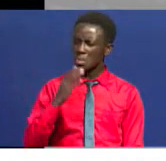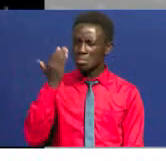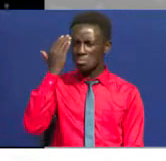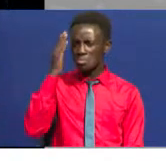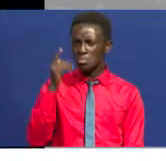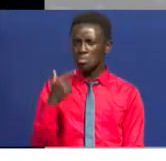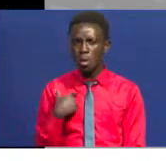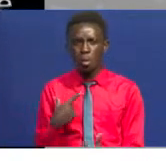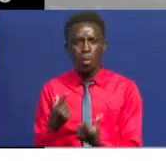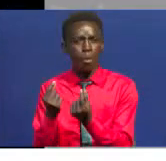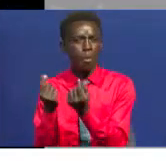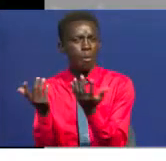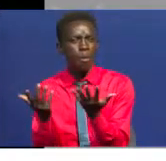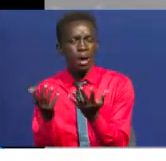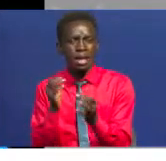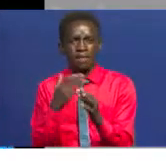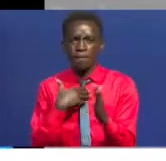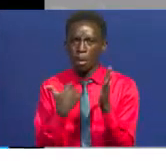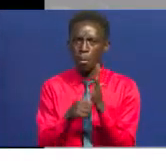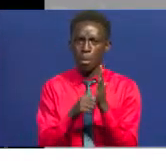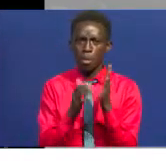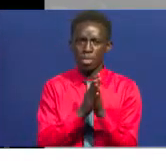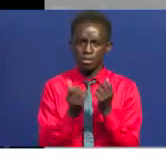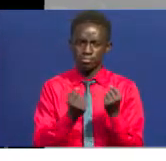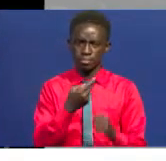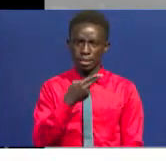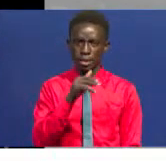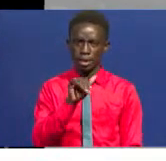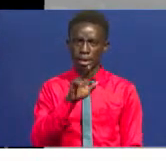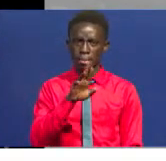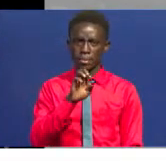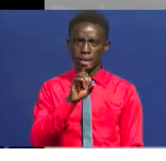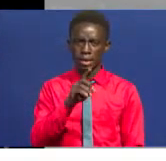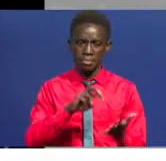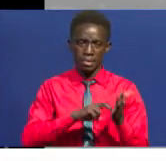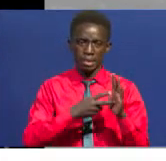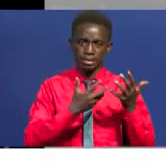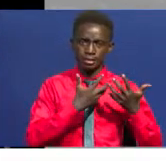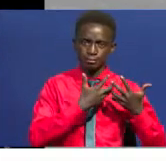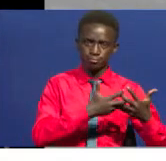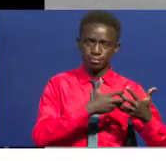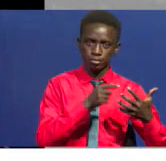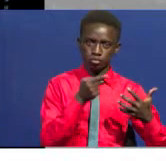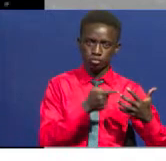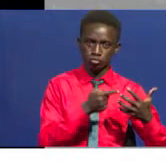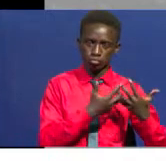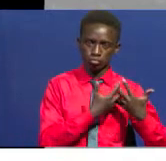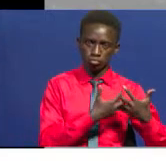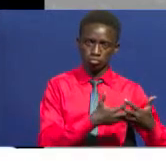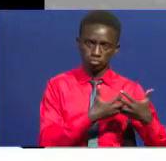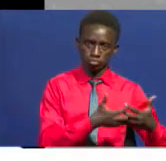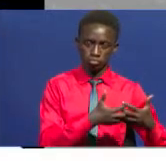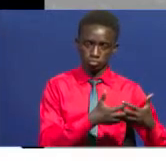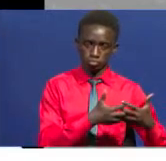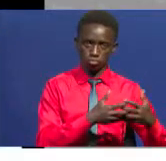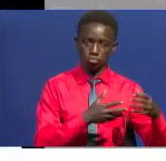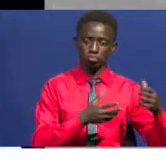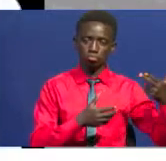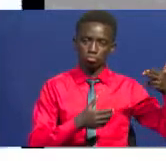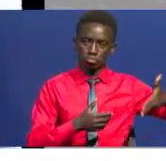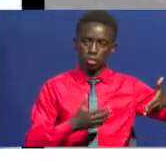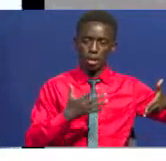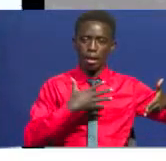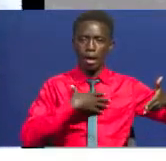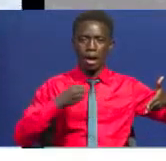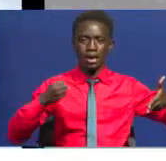hybrid issues, and also just to encourage their take up, because sometimes people don't take this new technology because they do not know where to